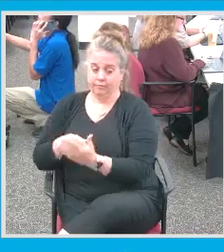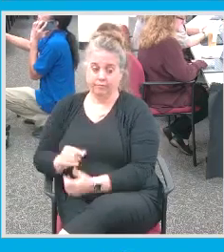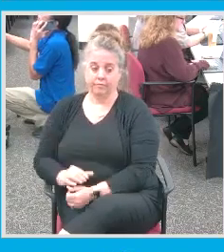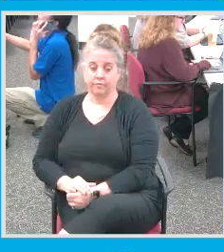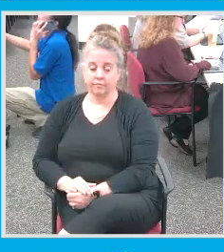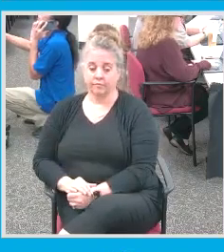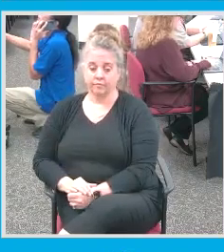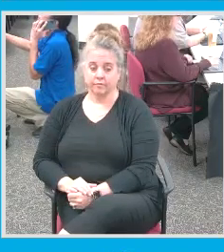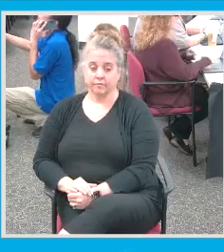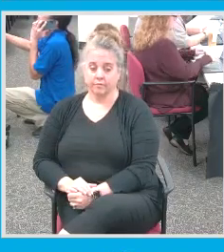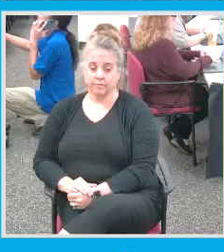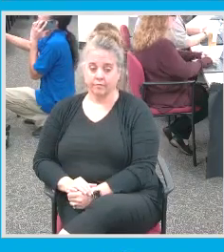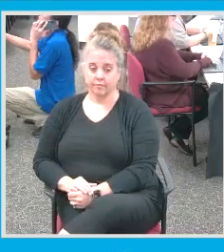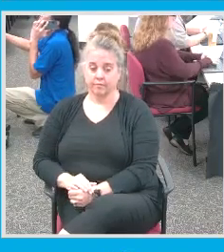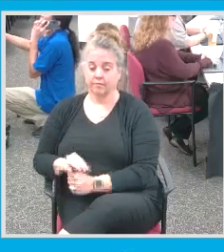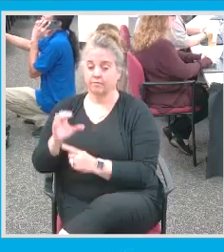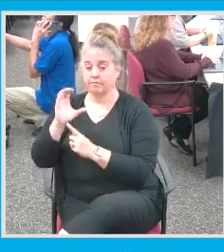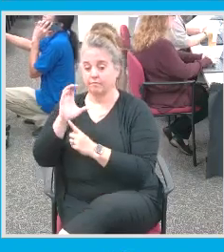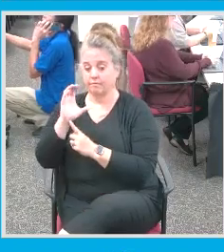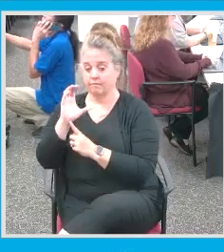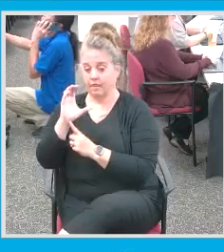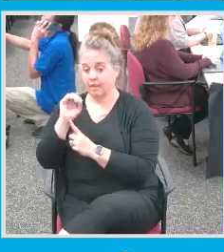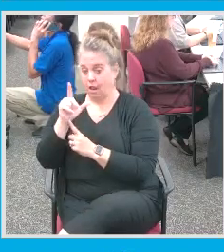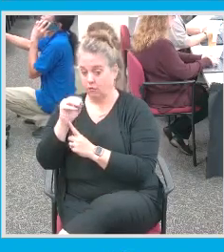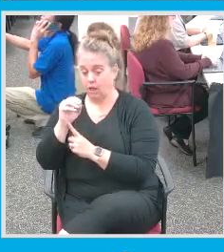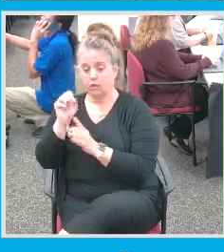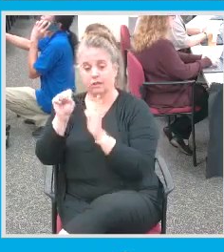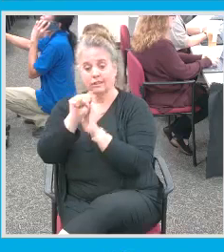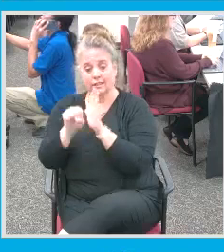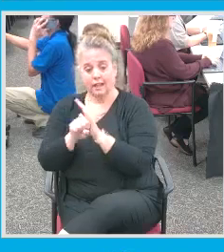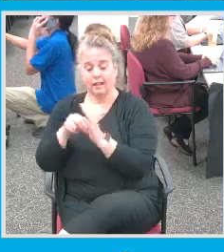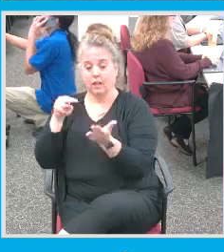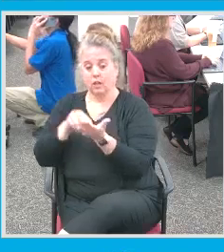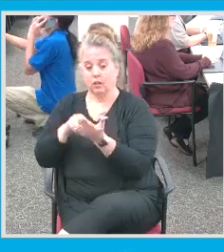of 2000. We are funded through tobacco litigation money.